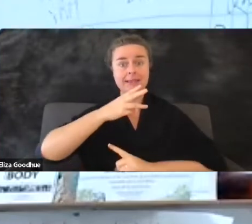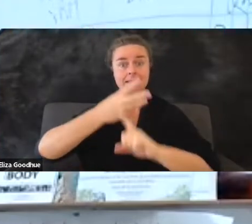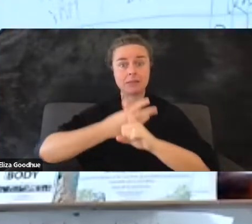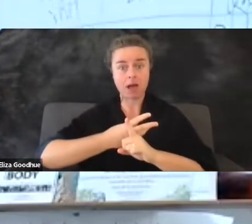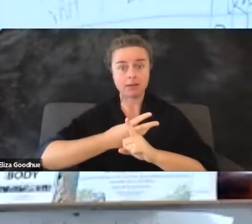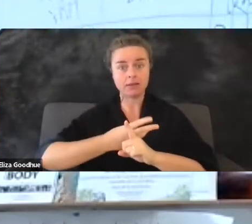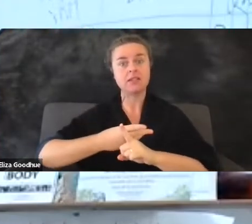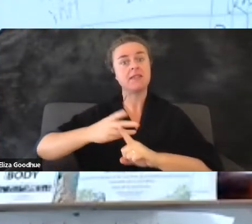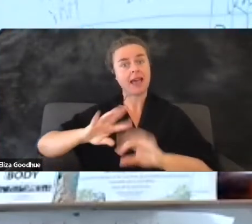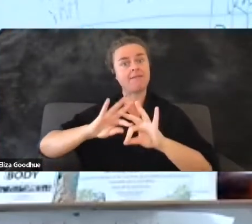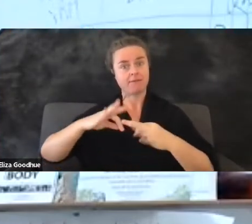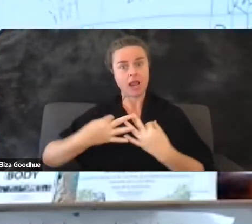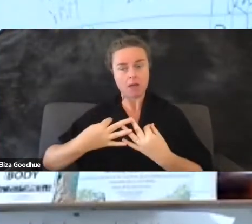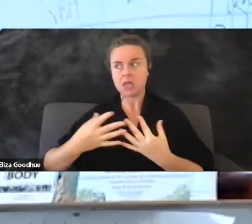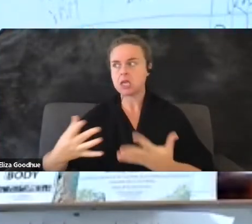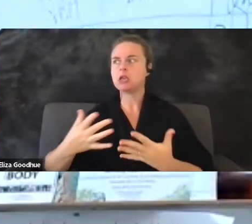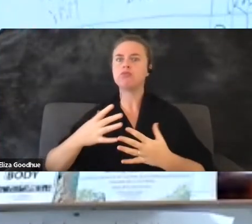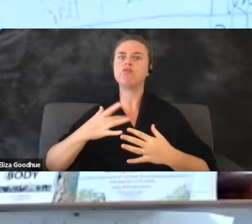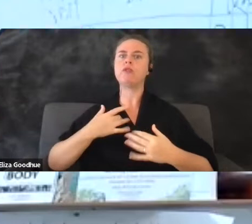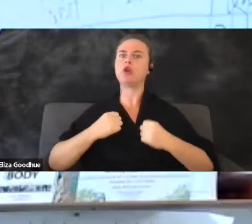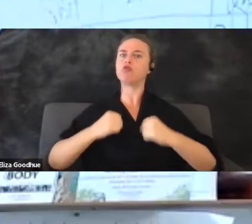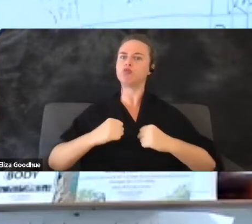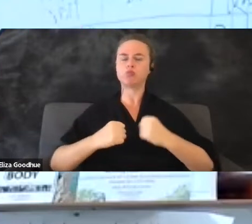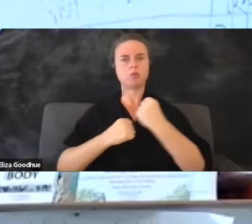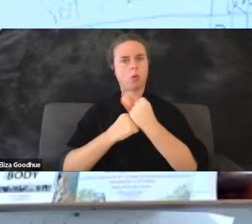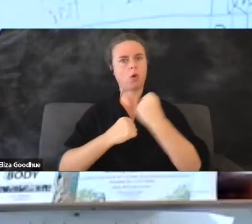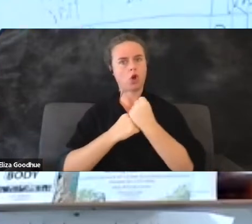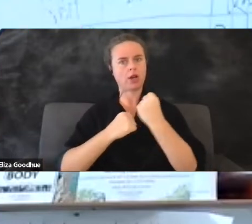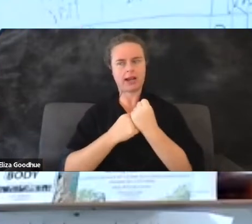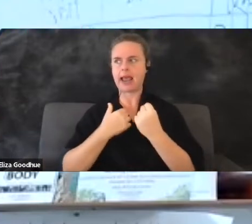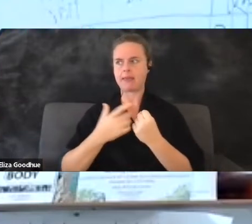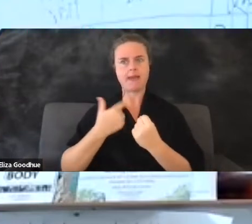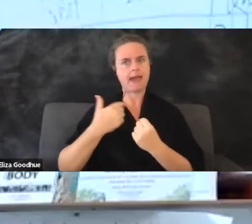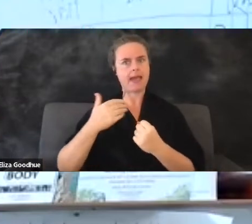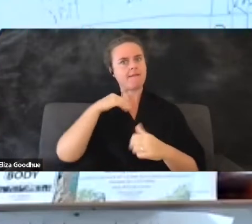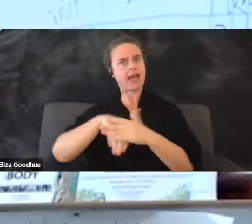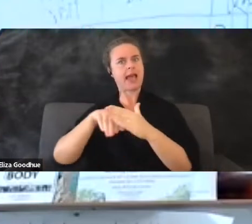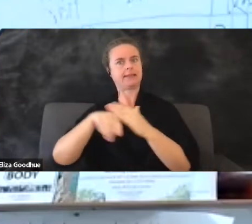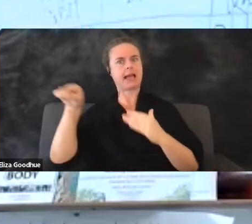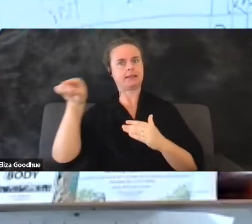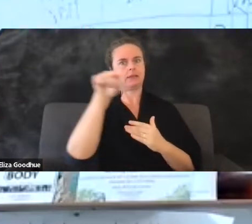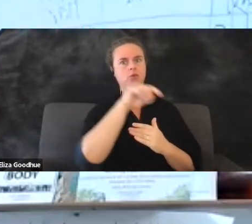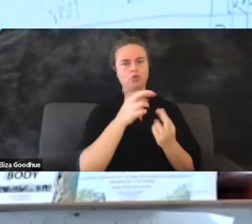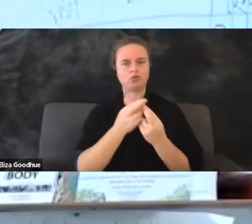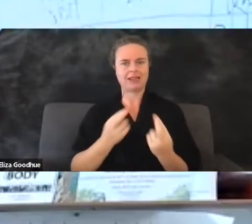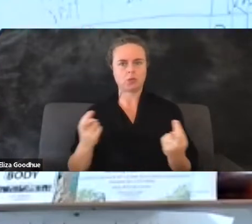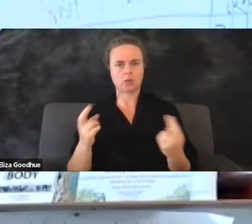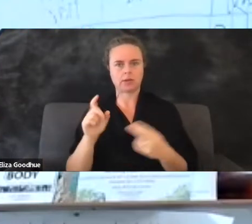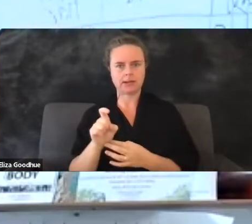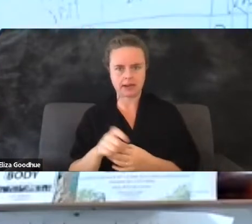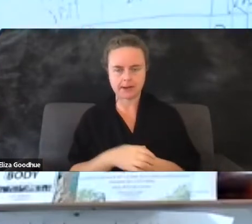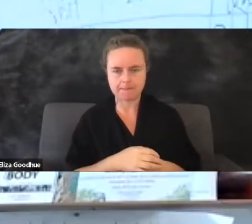been funneled in. So it's really that access point that Chris was talking about. So currently